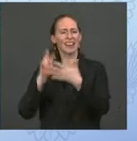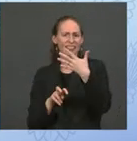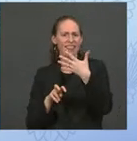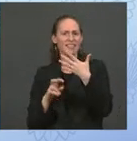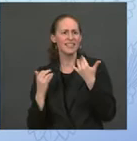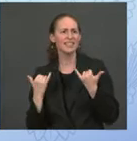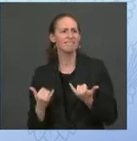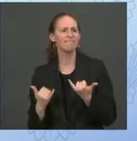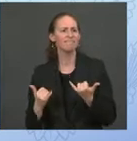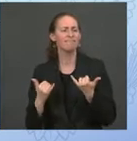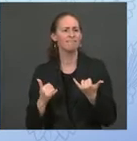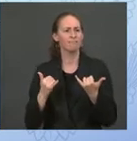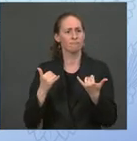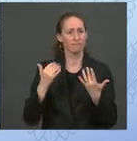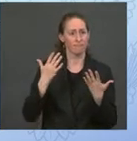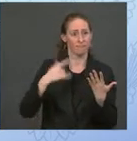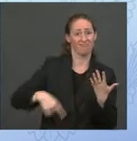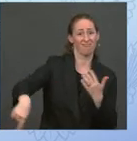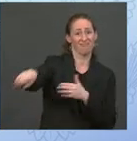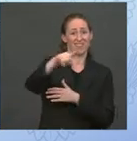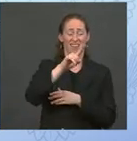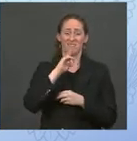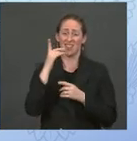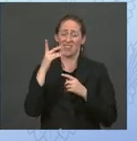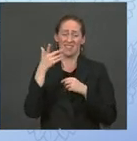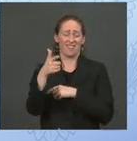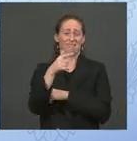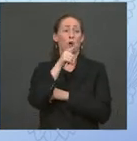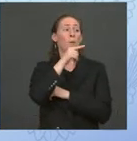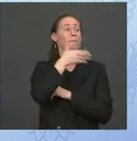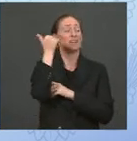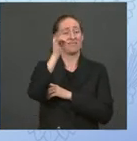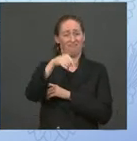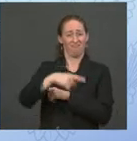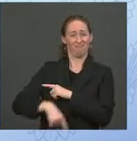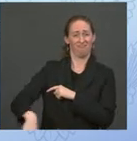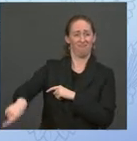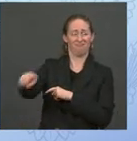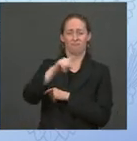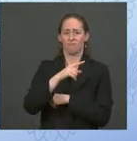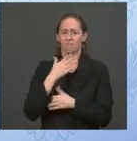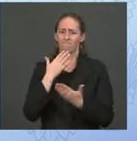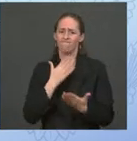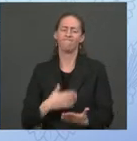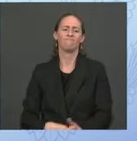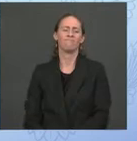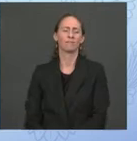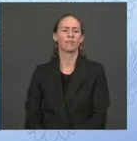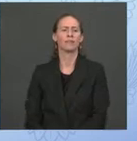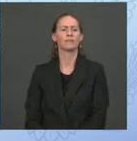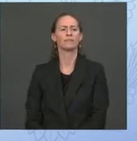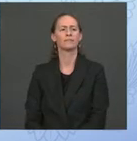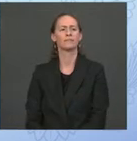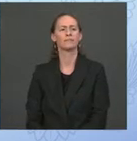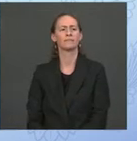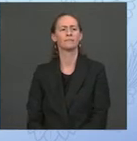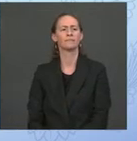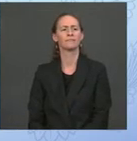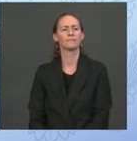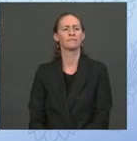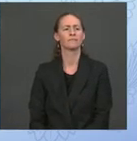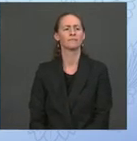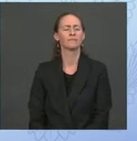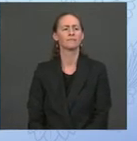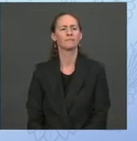best. You know, for all of it, by the way, where are my two Delaware